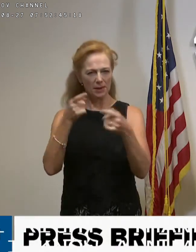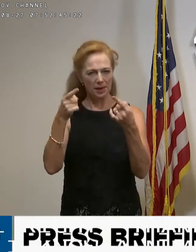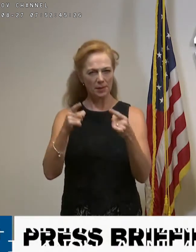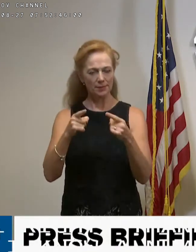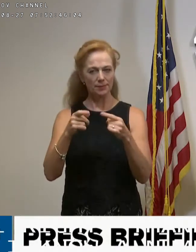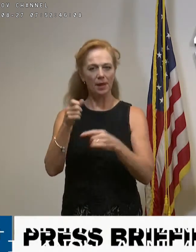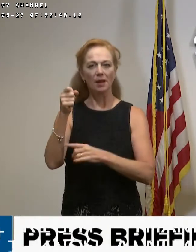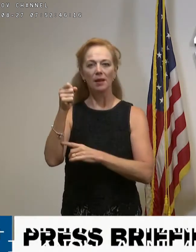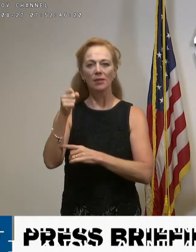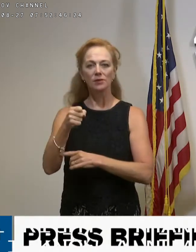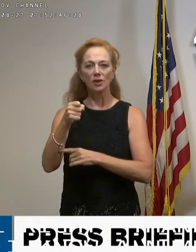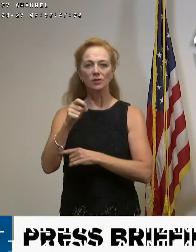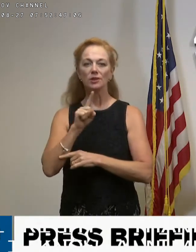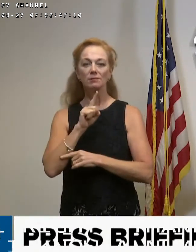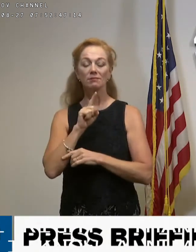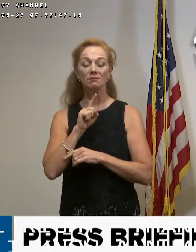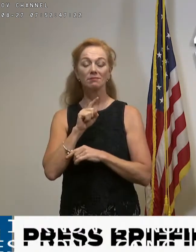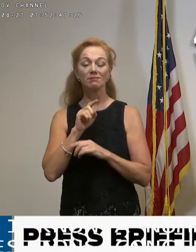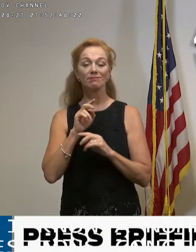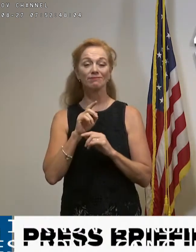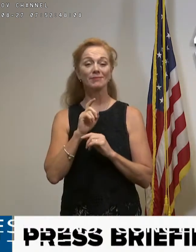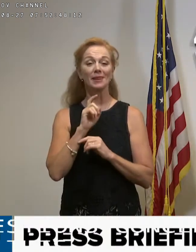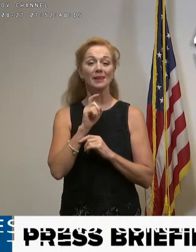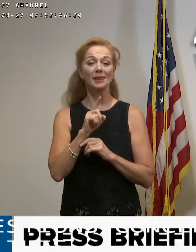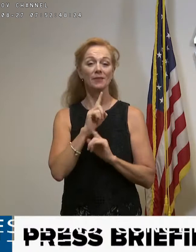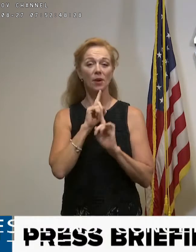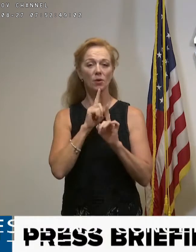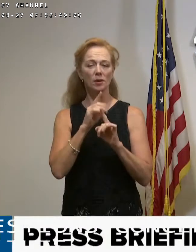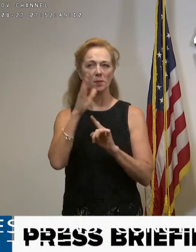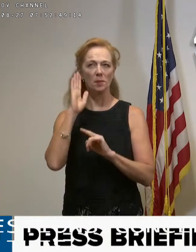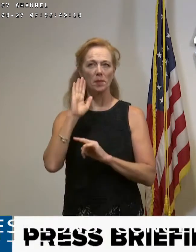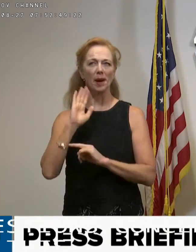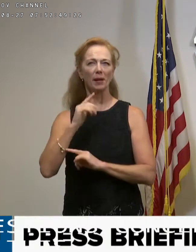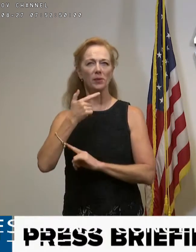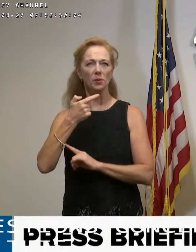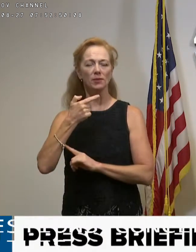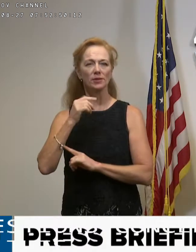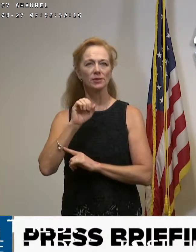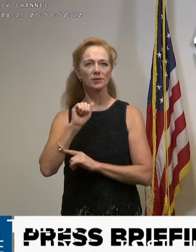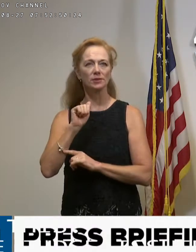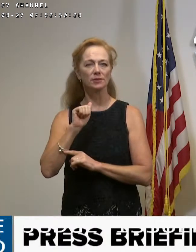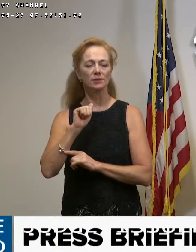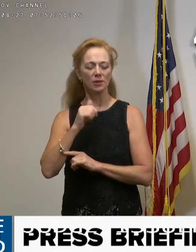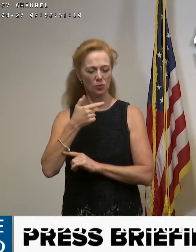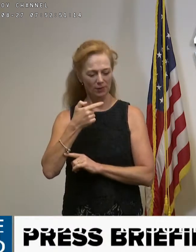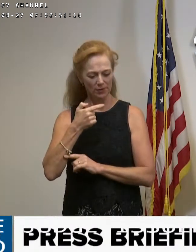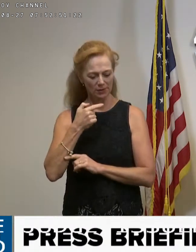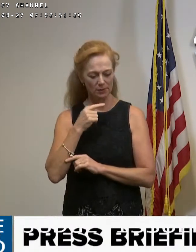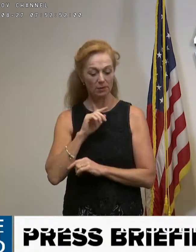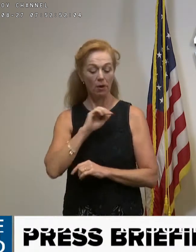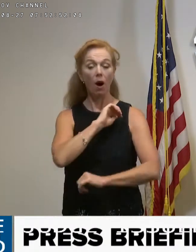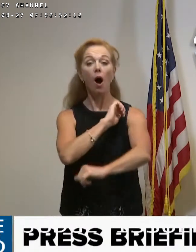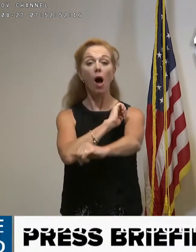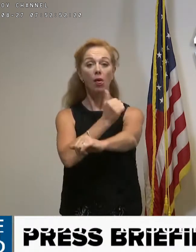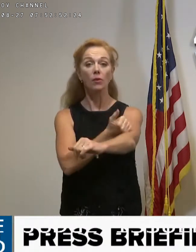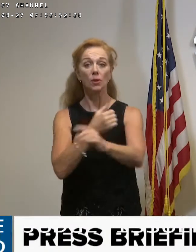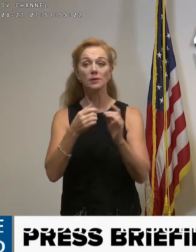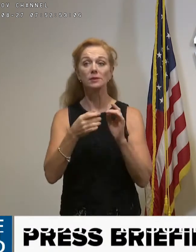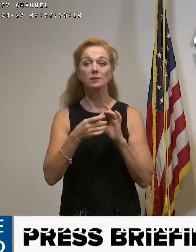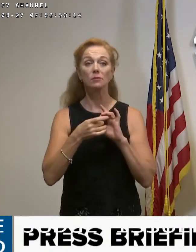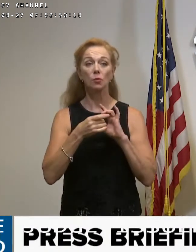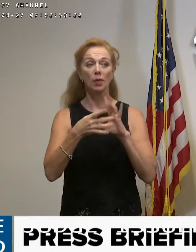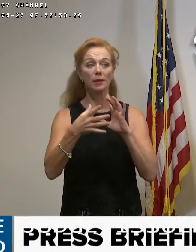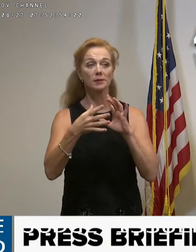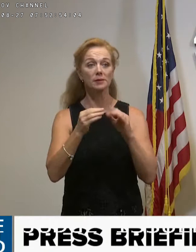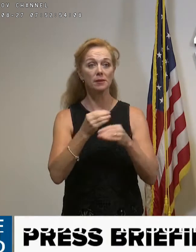The judge issued that order and back on the 21st, and it will be released. We're authorized to release